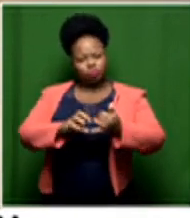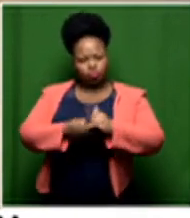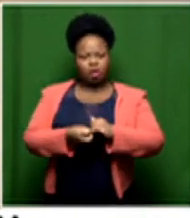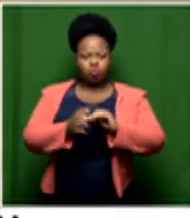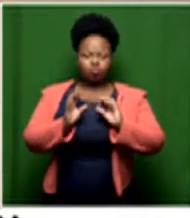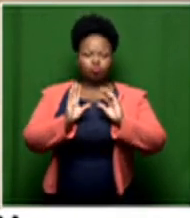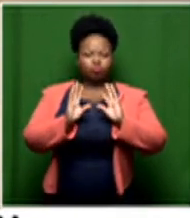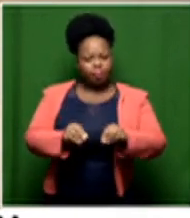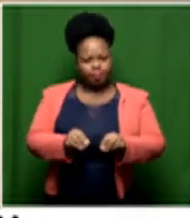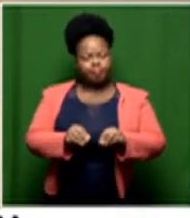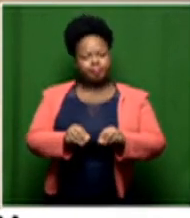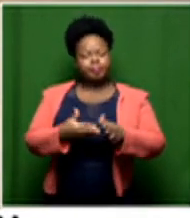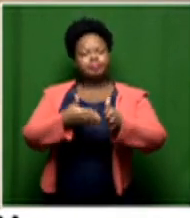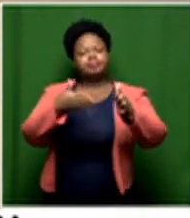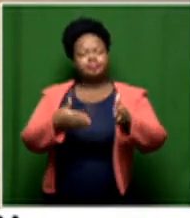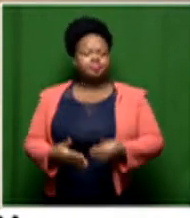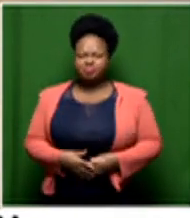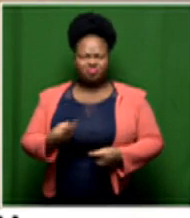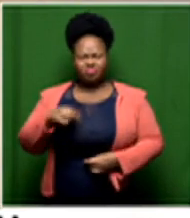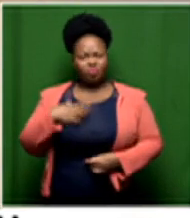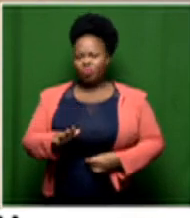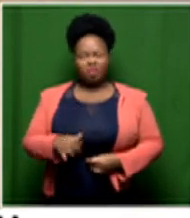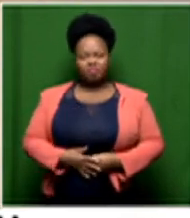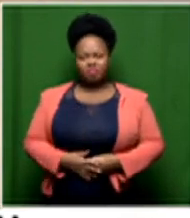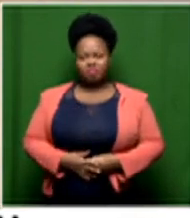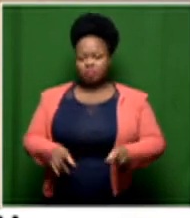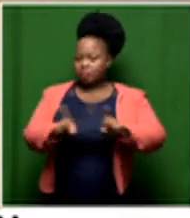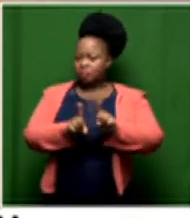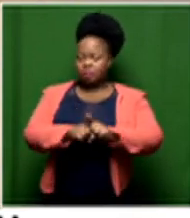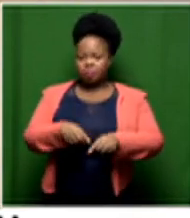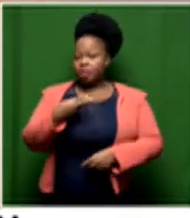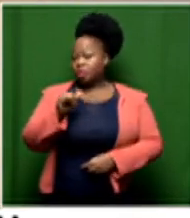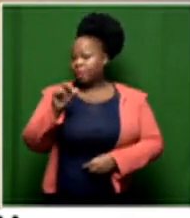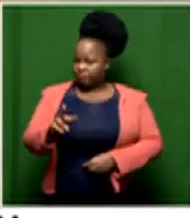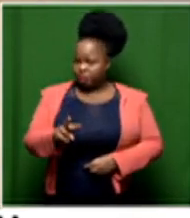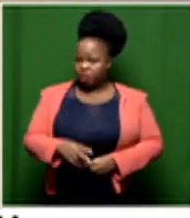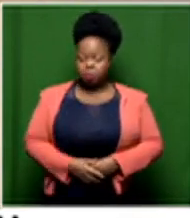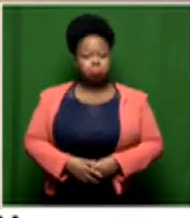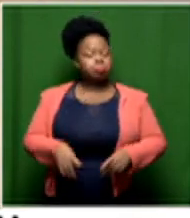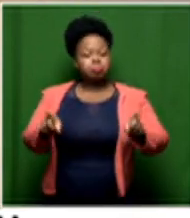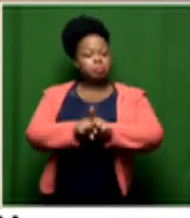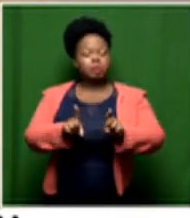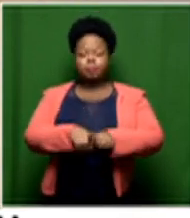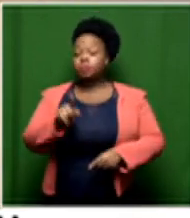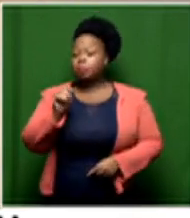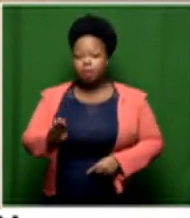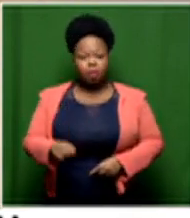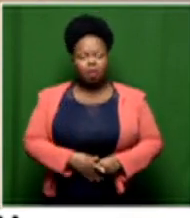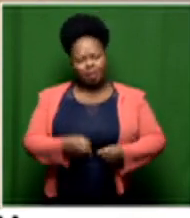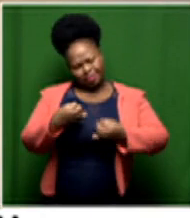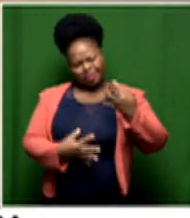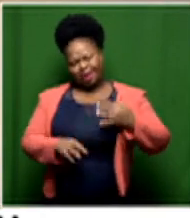this pandemic. So we don't want to find ourselves, as we did with HIV, as we have done with TB and